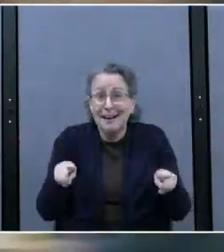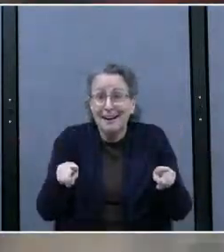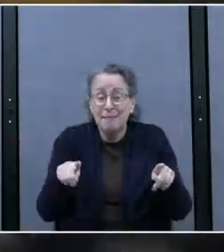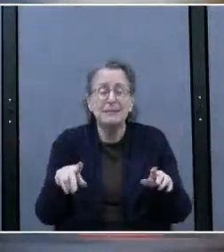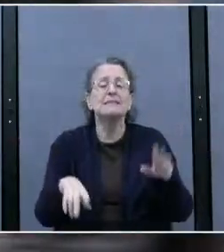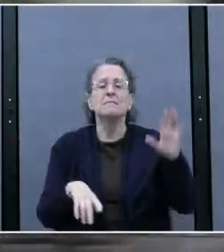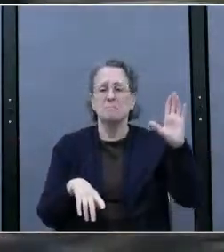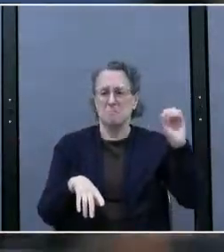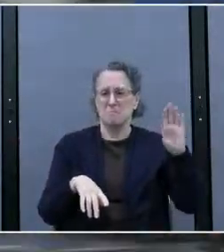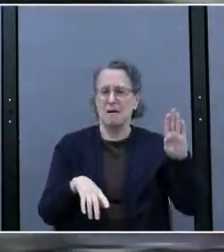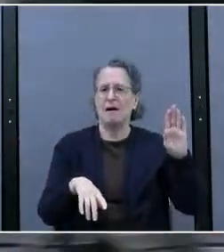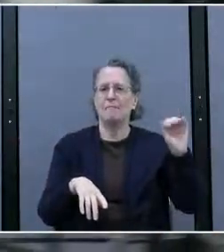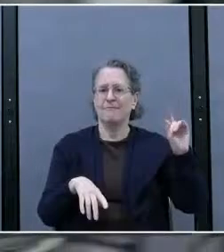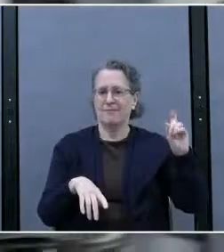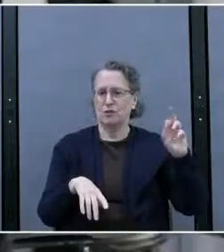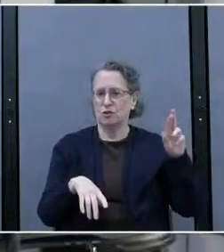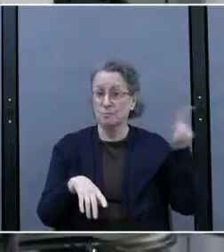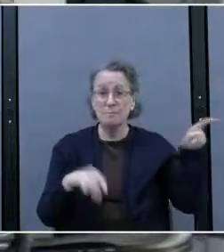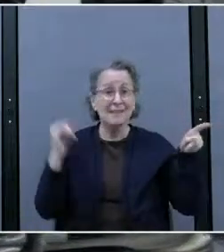it,